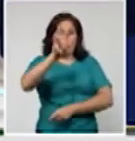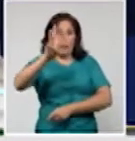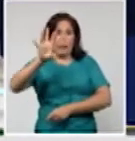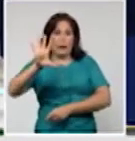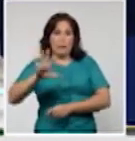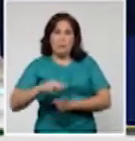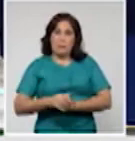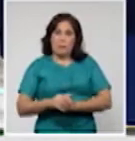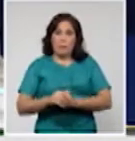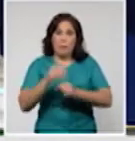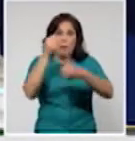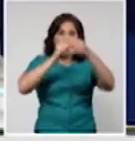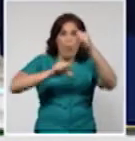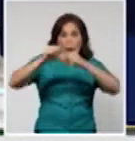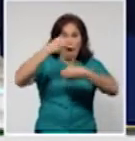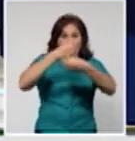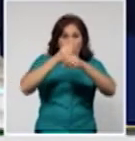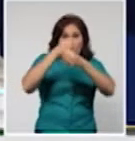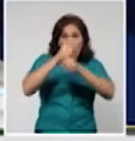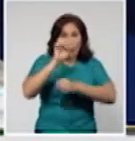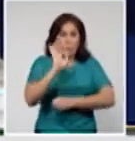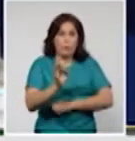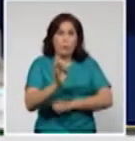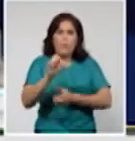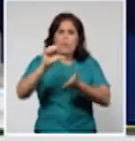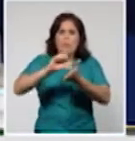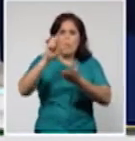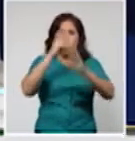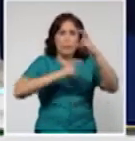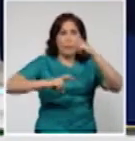419 in the Almahedas Hospital Laboratory,